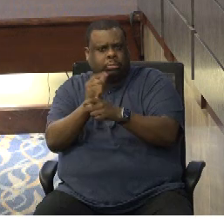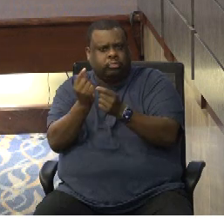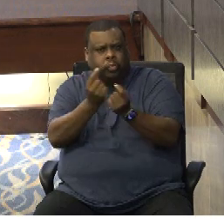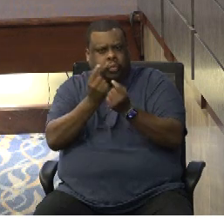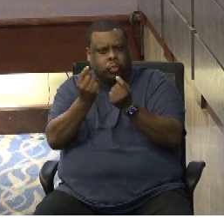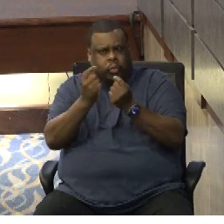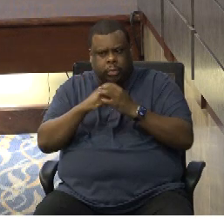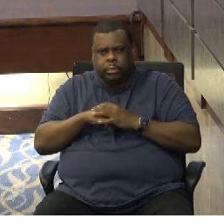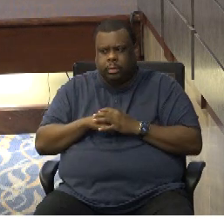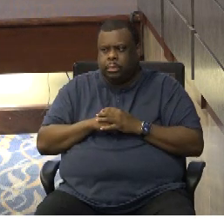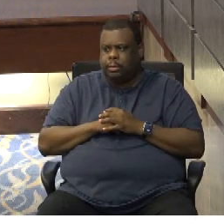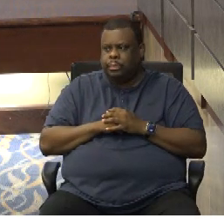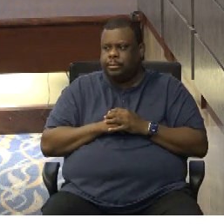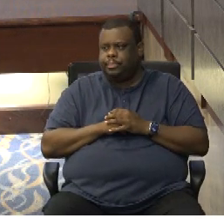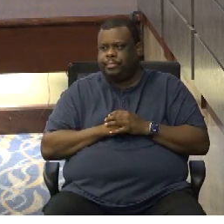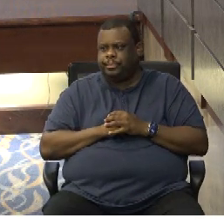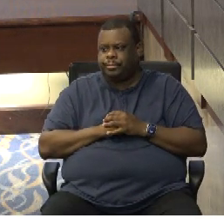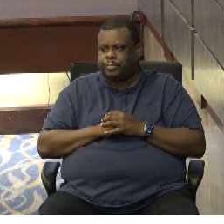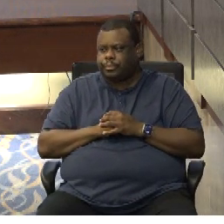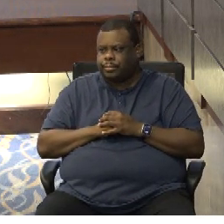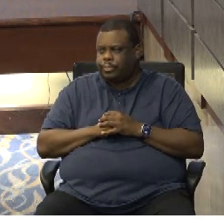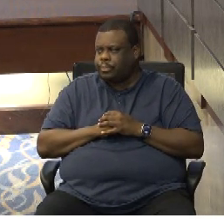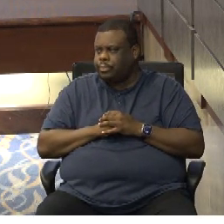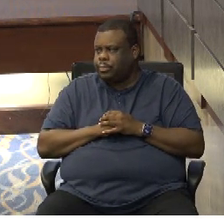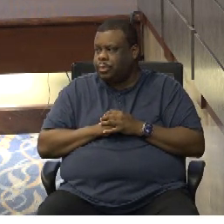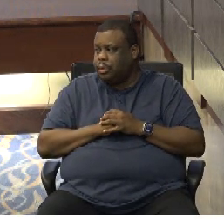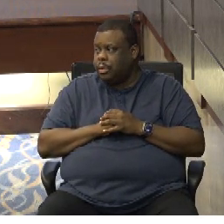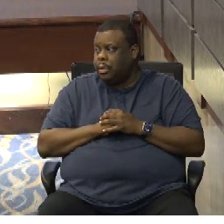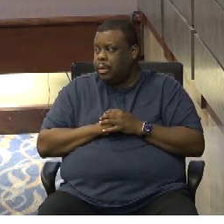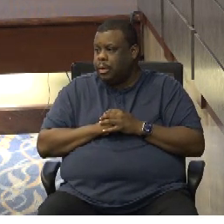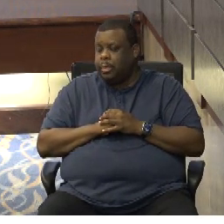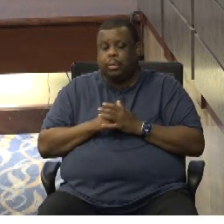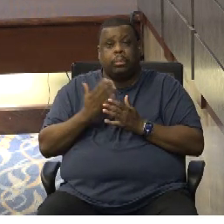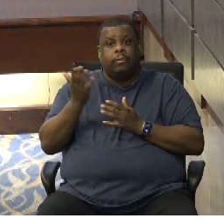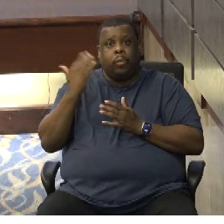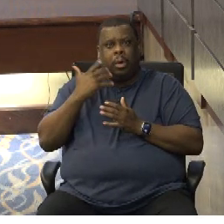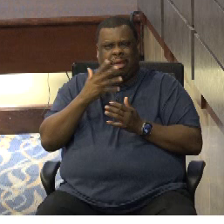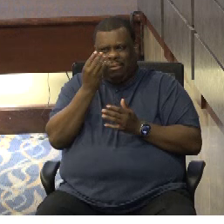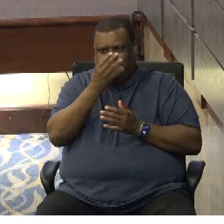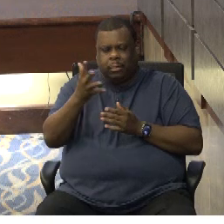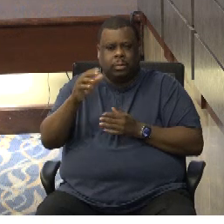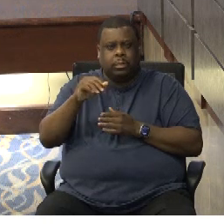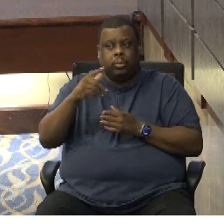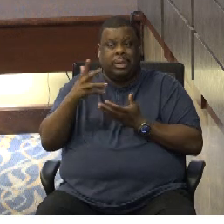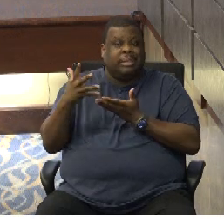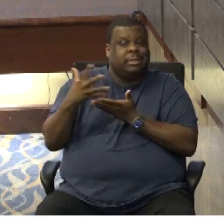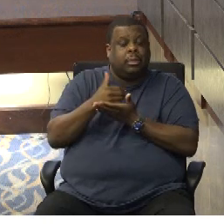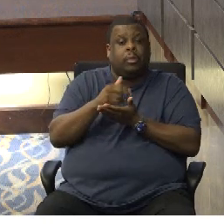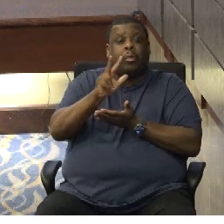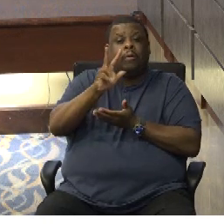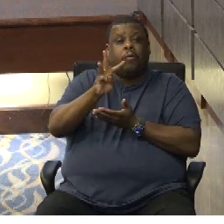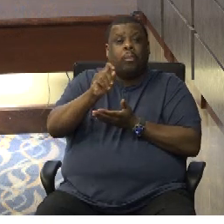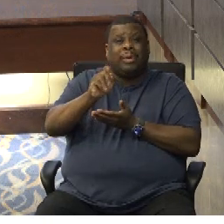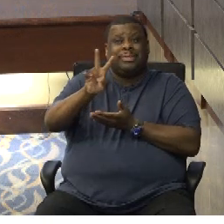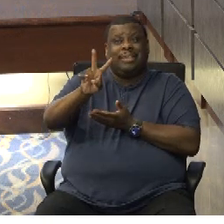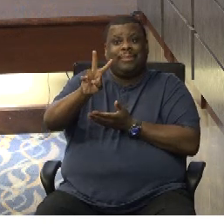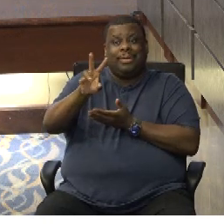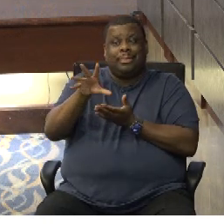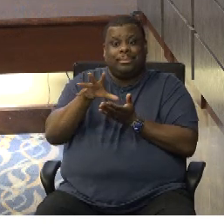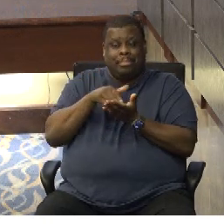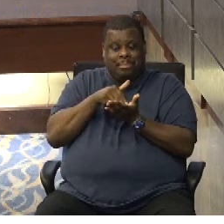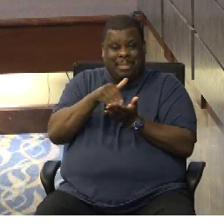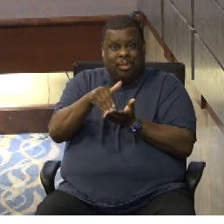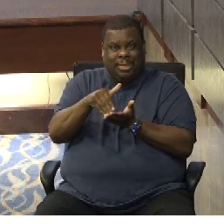So expenditures to date. So as mentioned earlier, the city received $34.7 million. We've allocated the